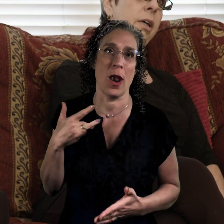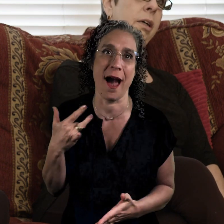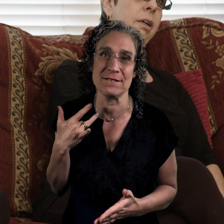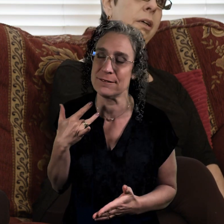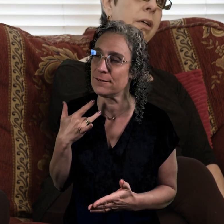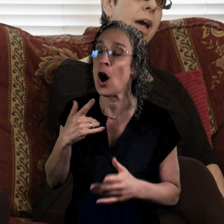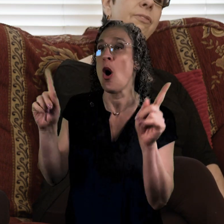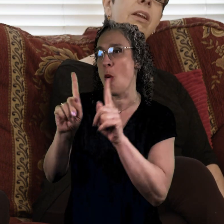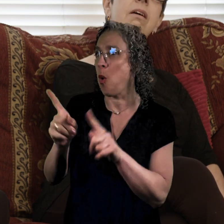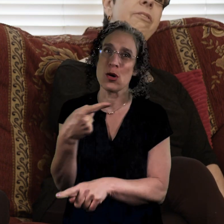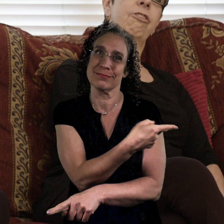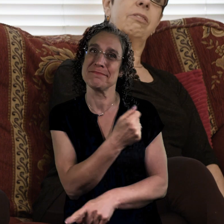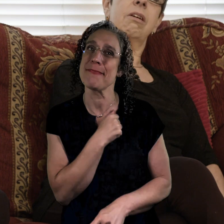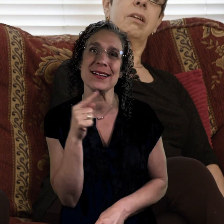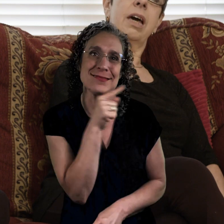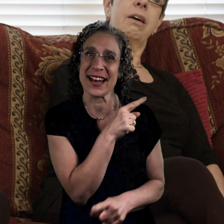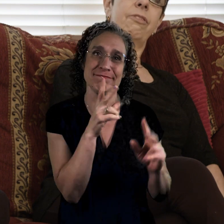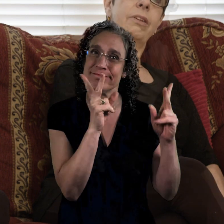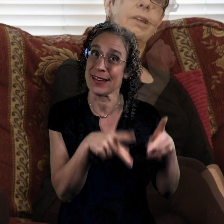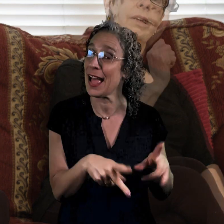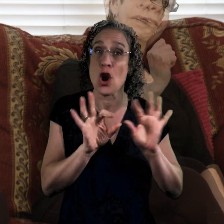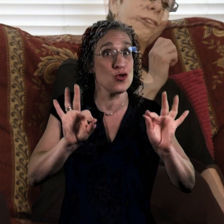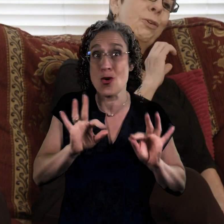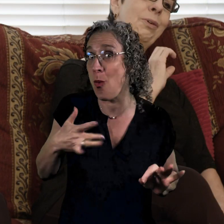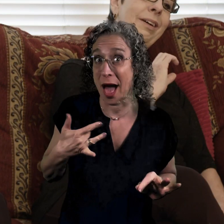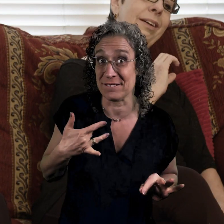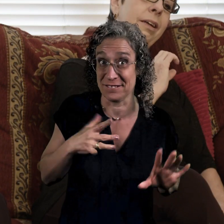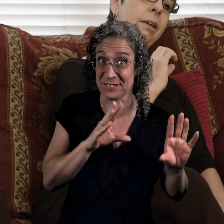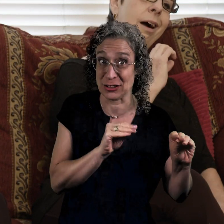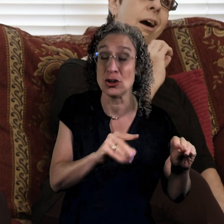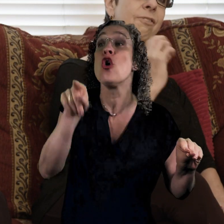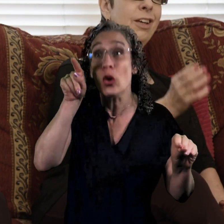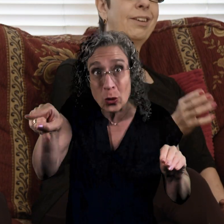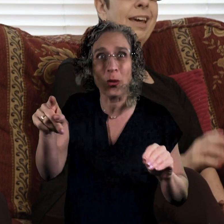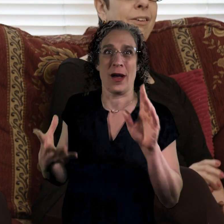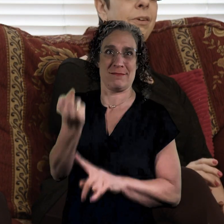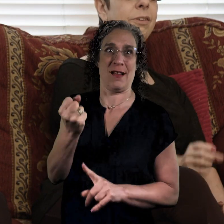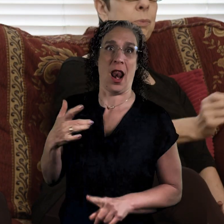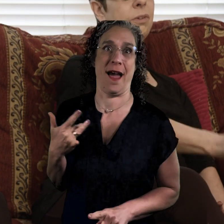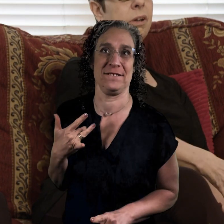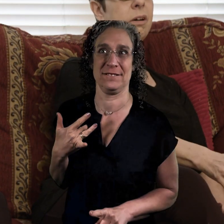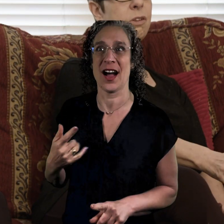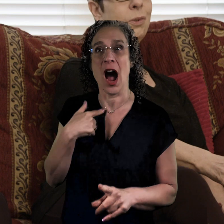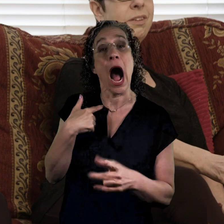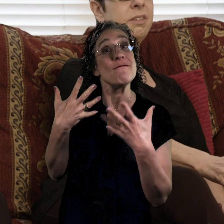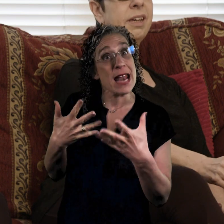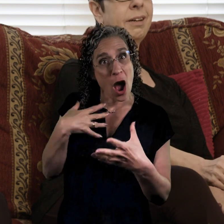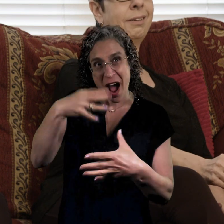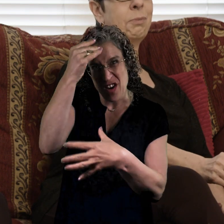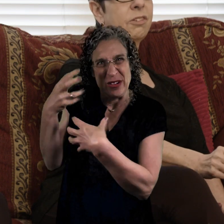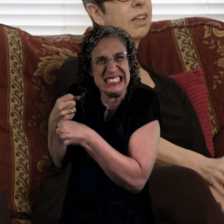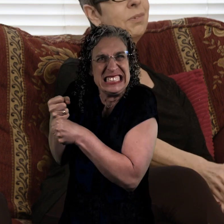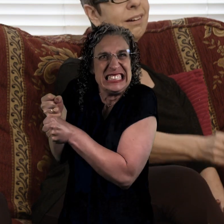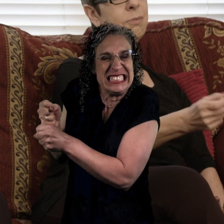future. Have the life Chris can't have. So I've learnt now to put the glass of poison